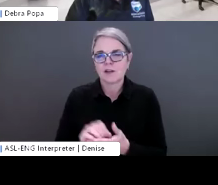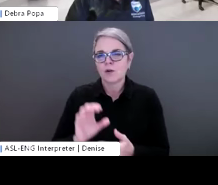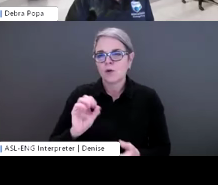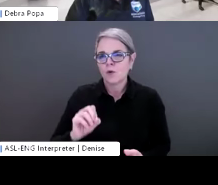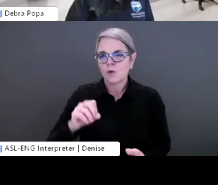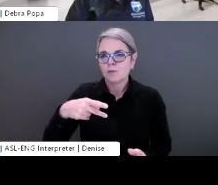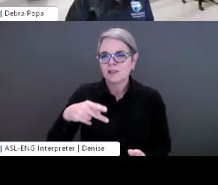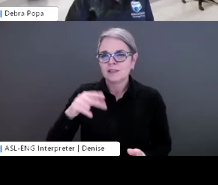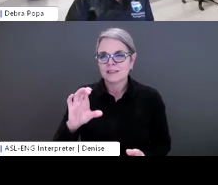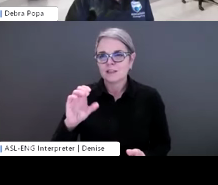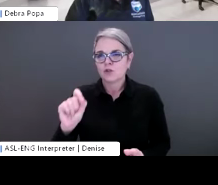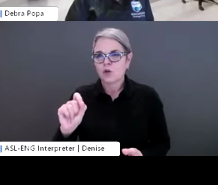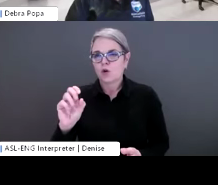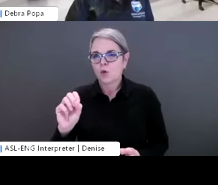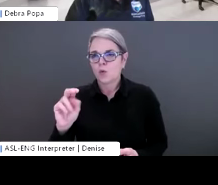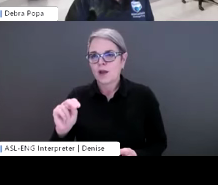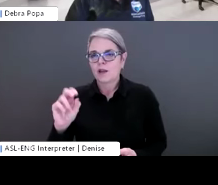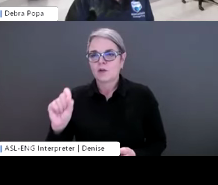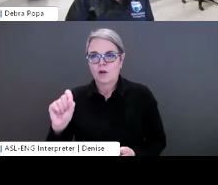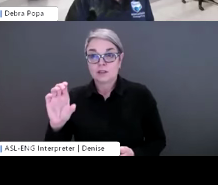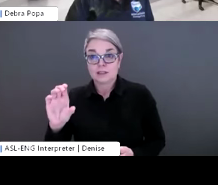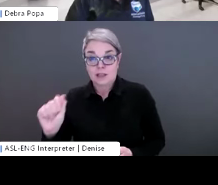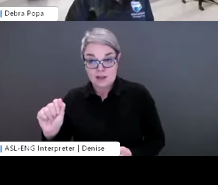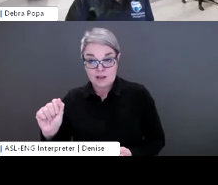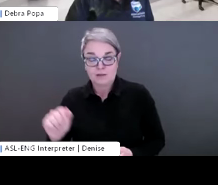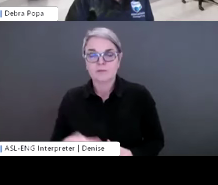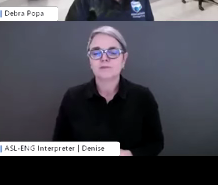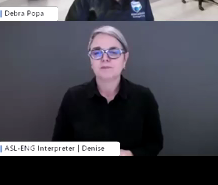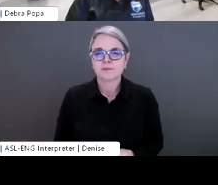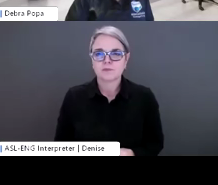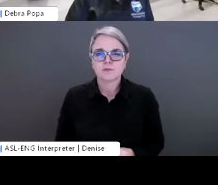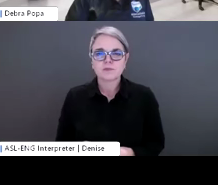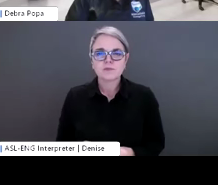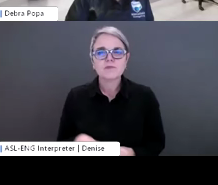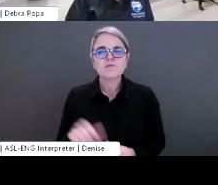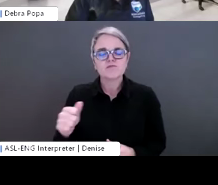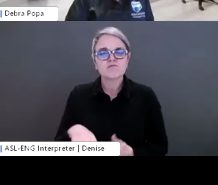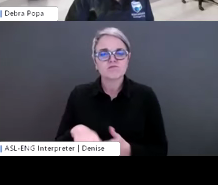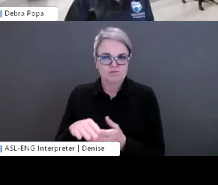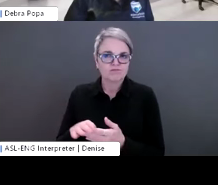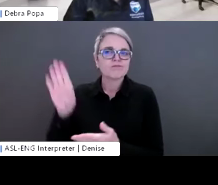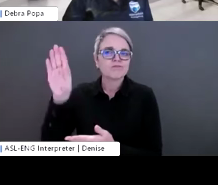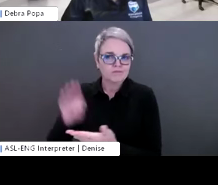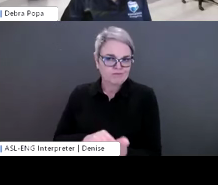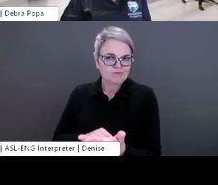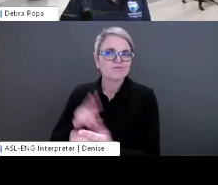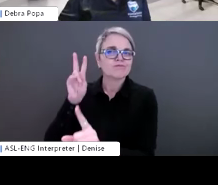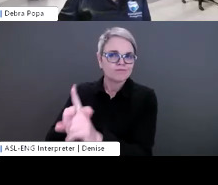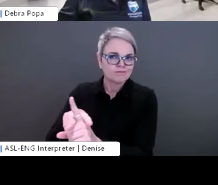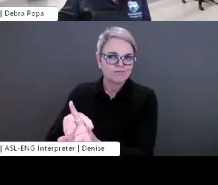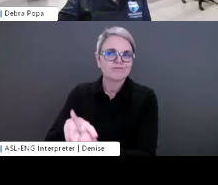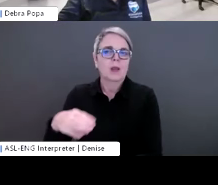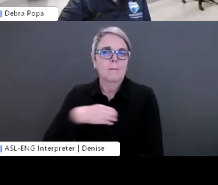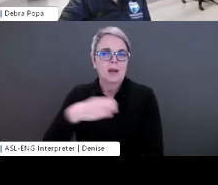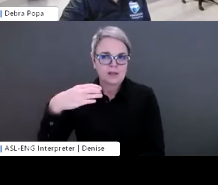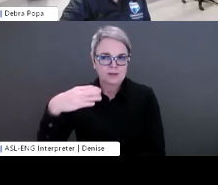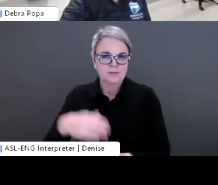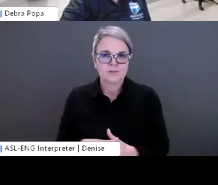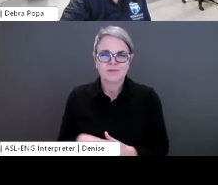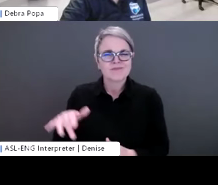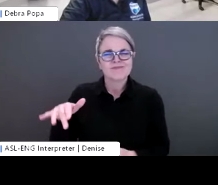opc.on.ca, and file a privacy complaint. And let the